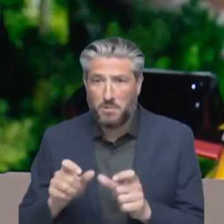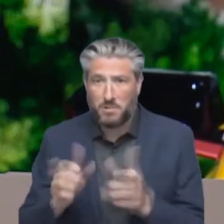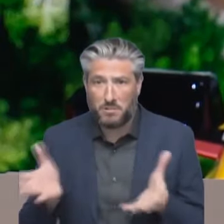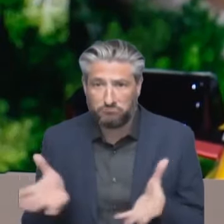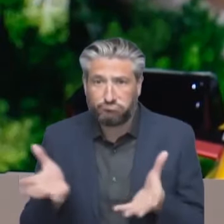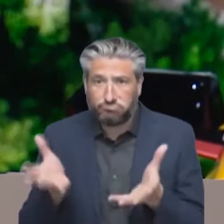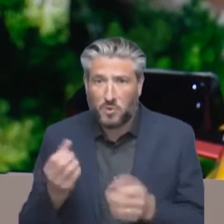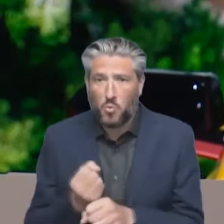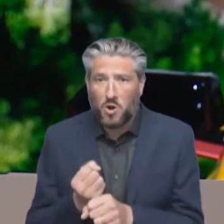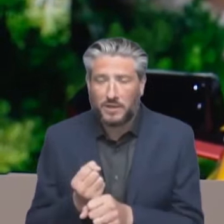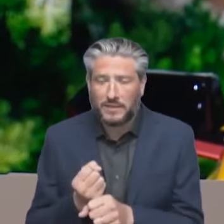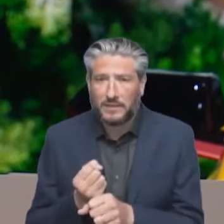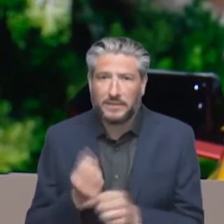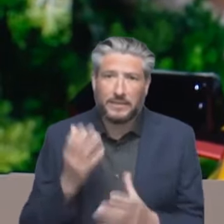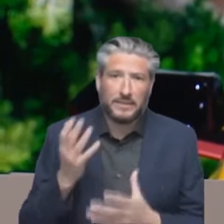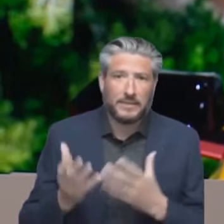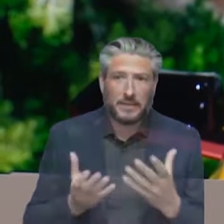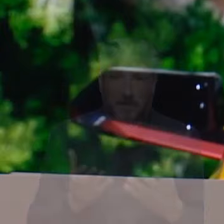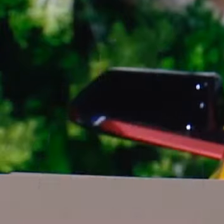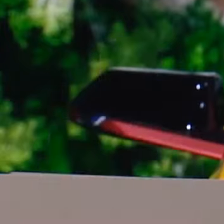taken, as it were, across the river.